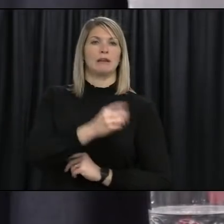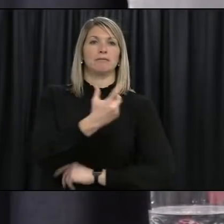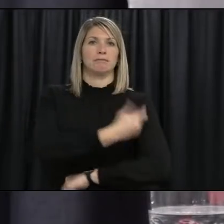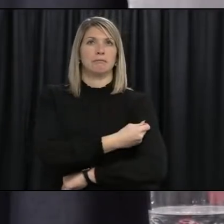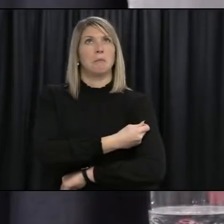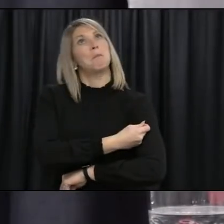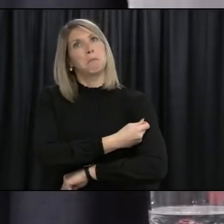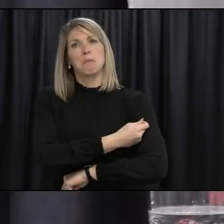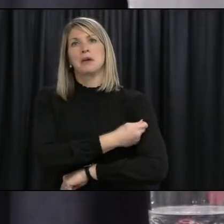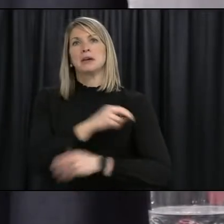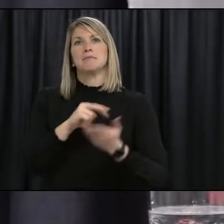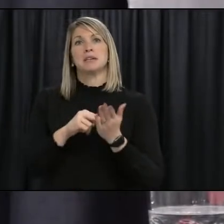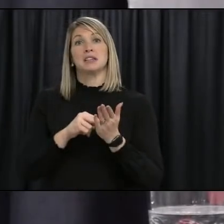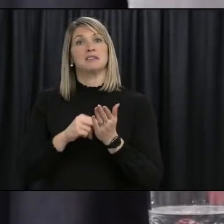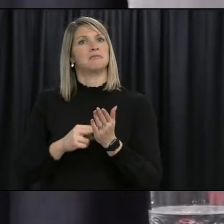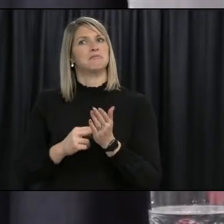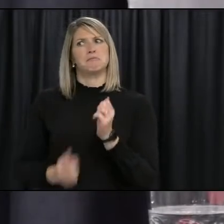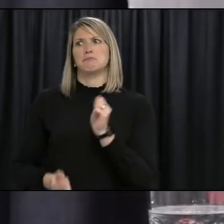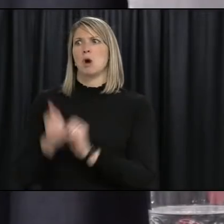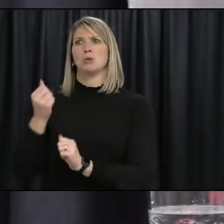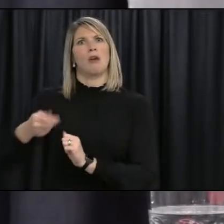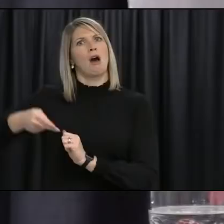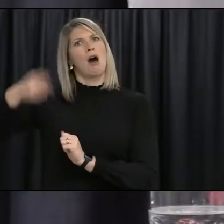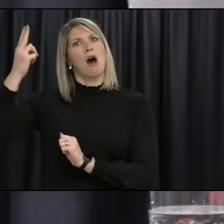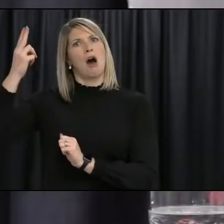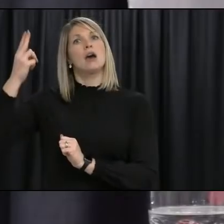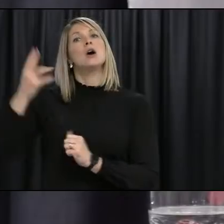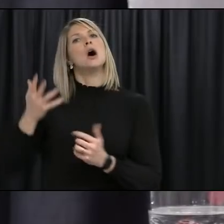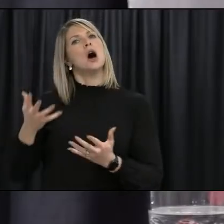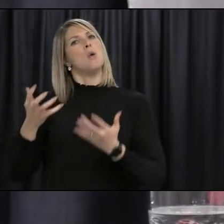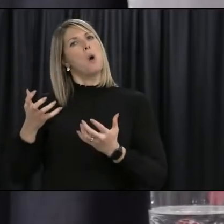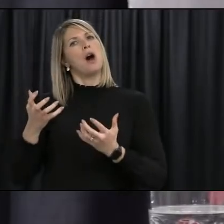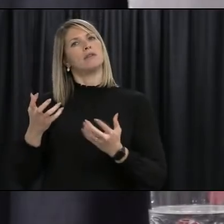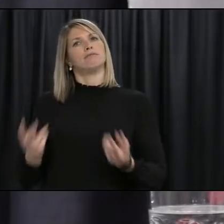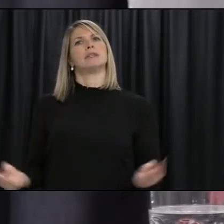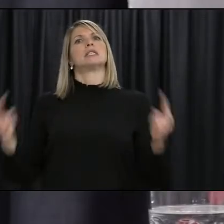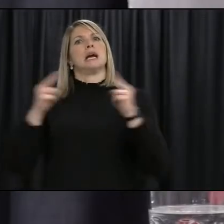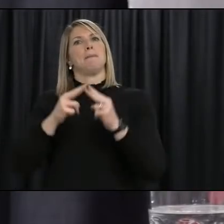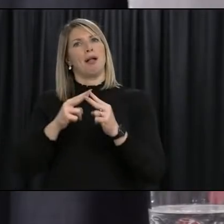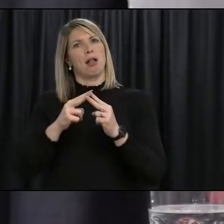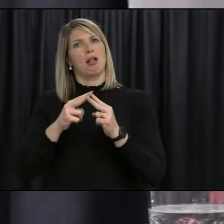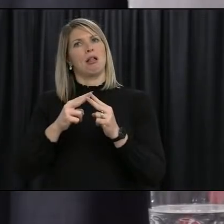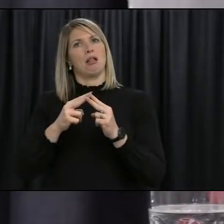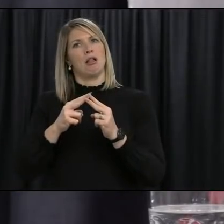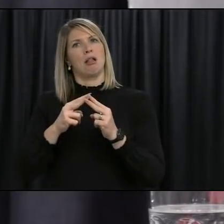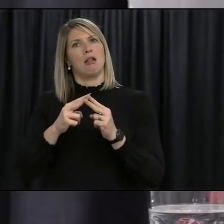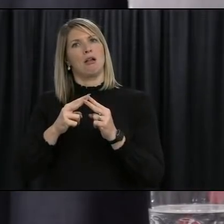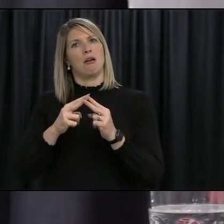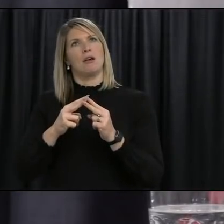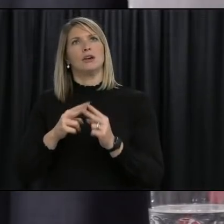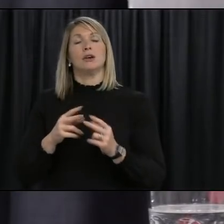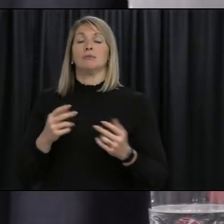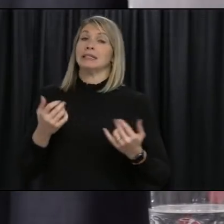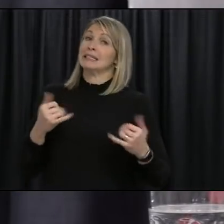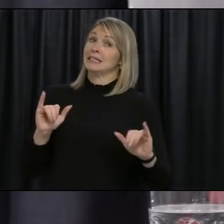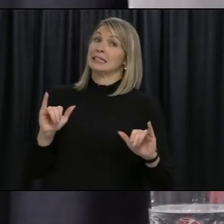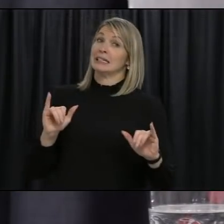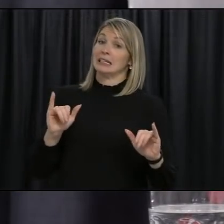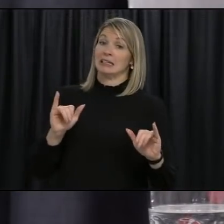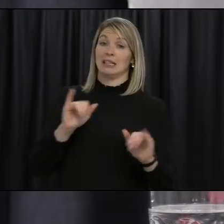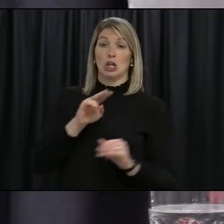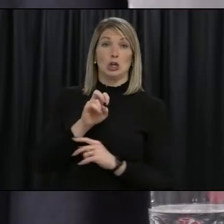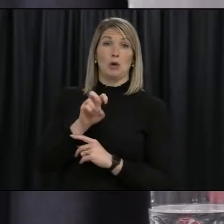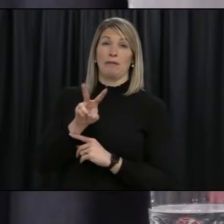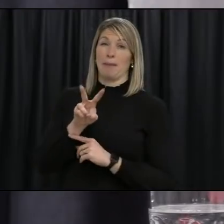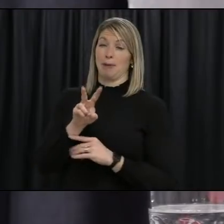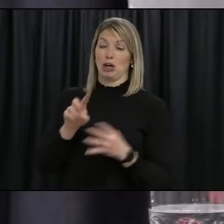which is a record year. We need to do better. We really need to double that. But given the fact we're really early on in the flu